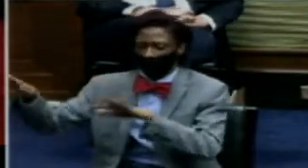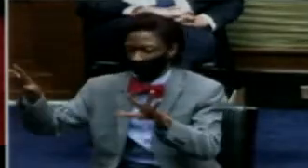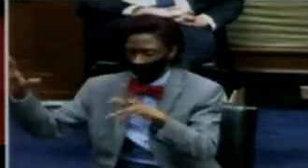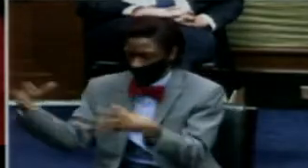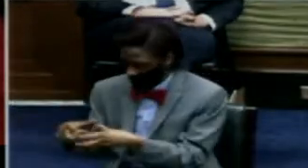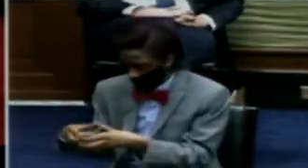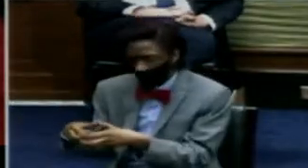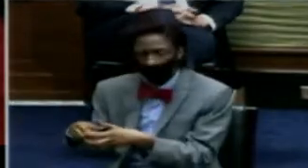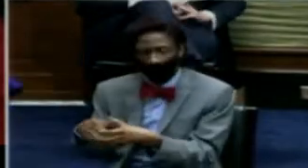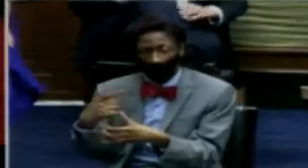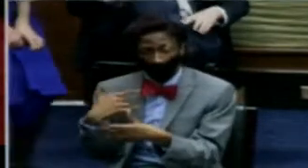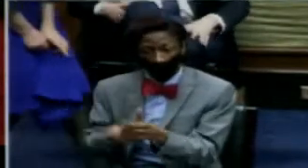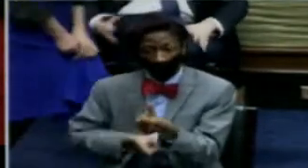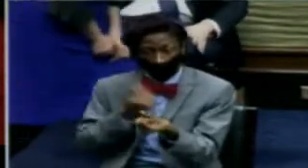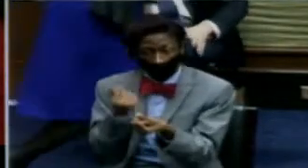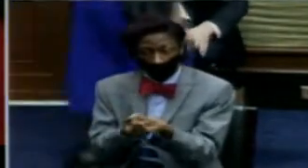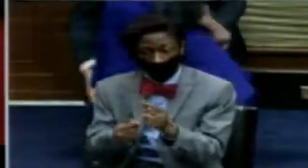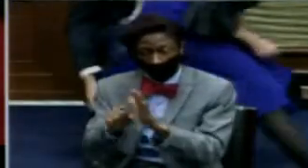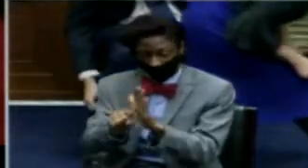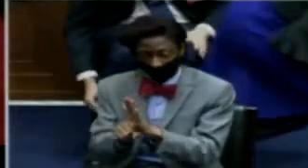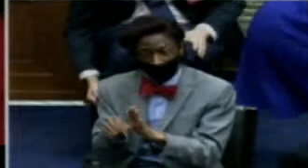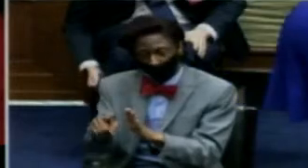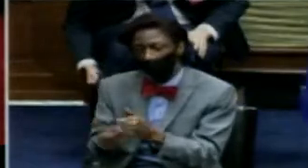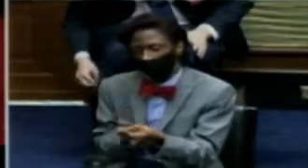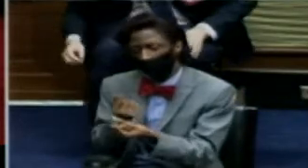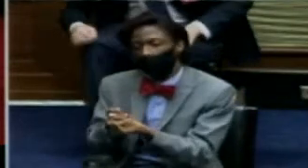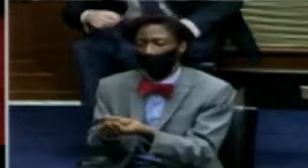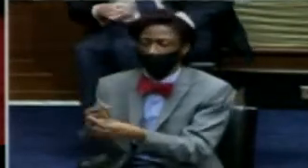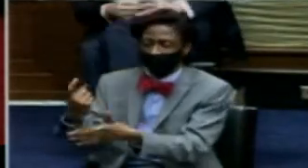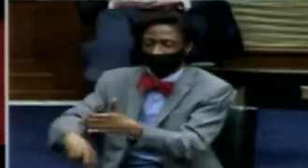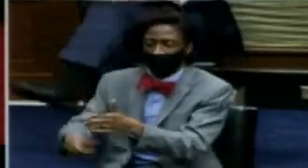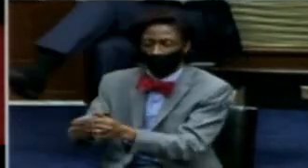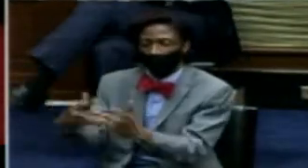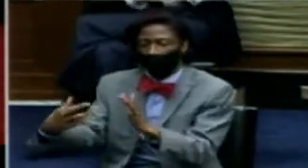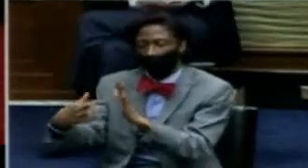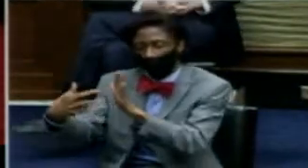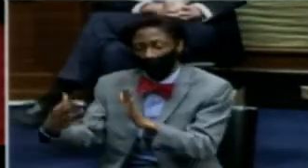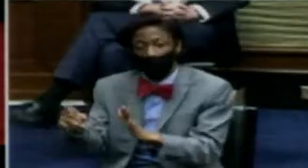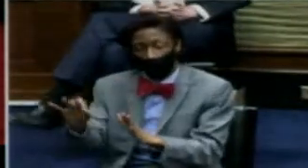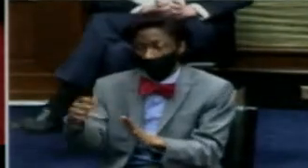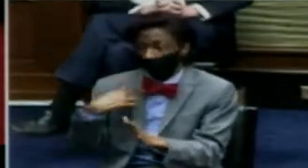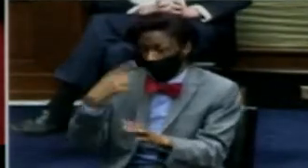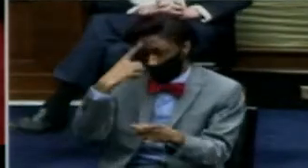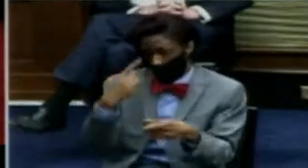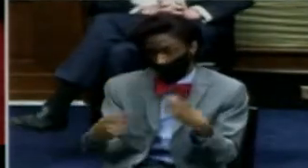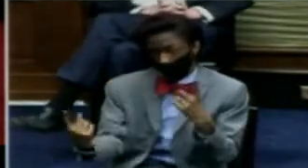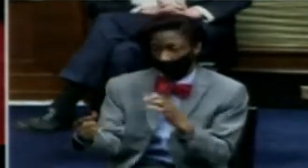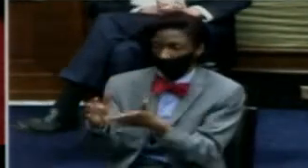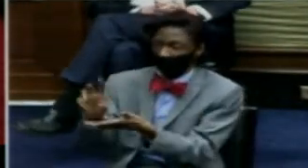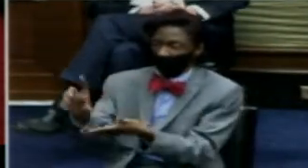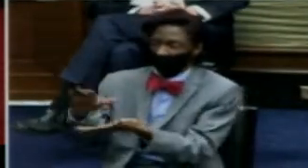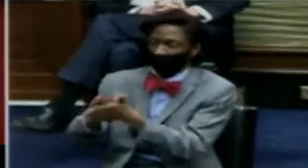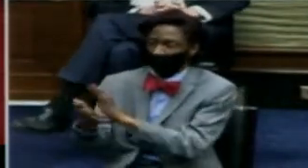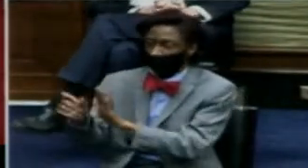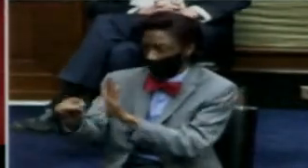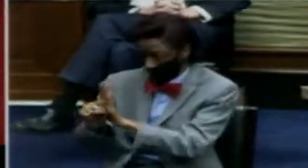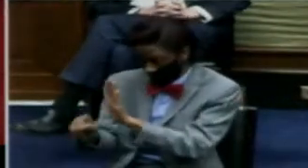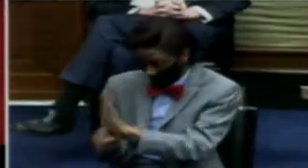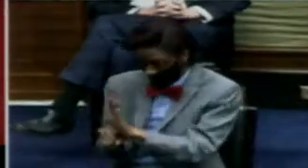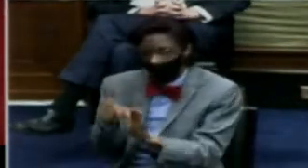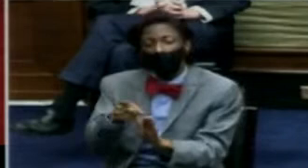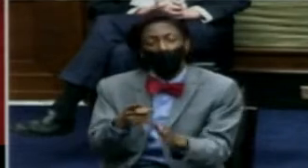statehood, you support taxation without representation. You hear me? If you oppose DC statehood, then you support taxation